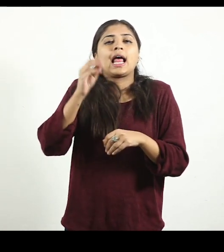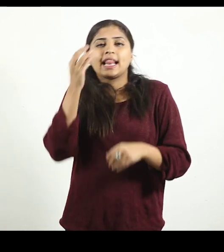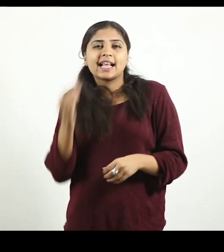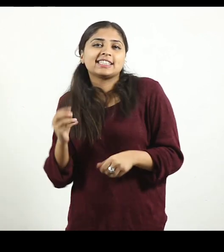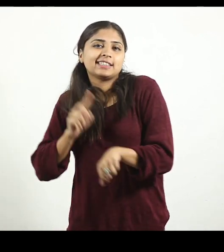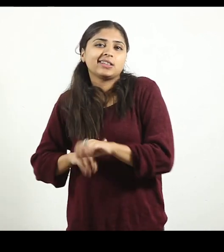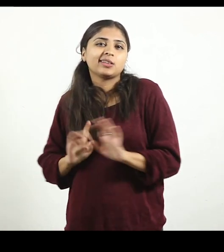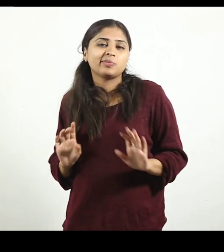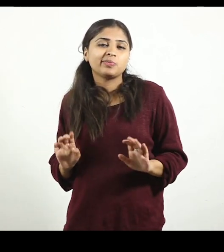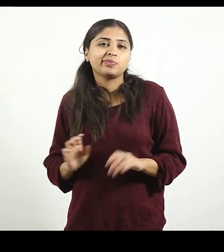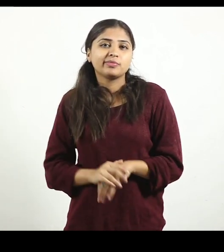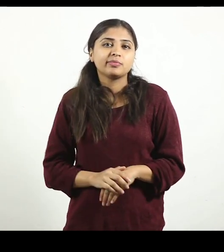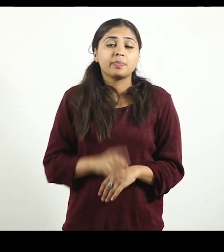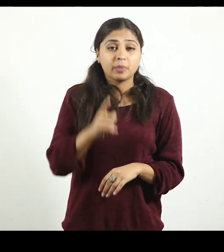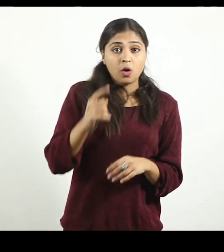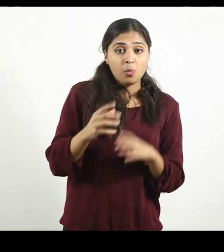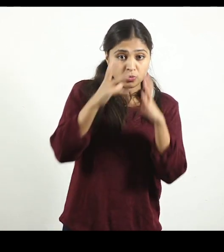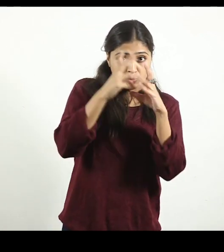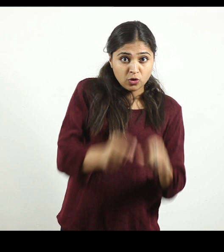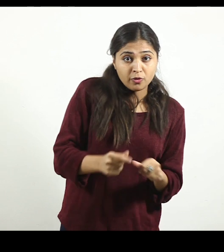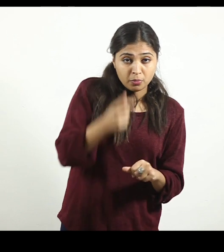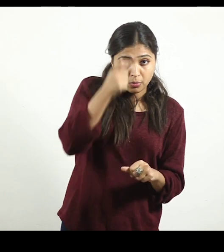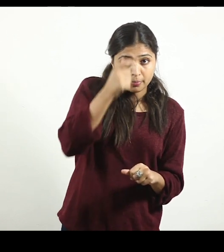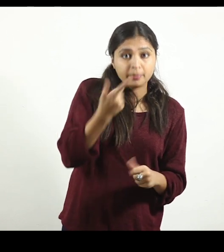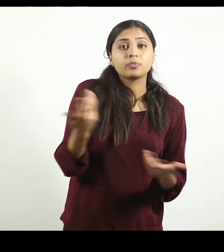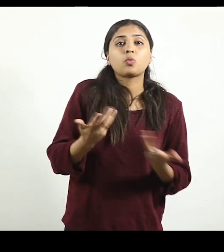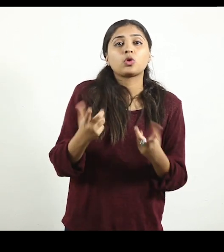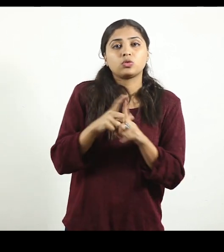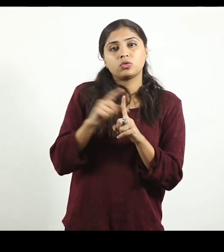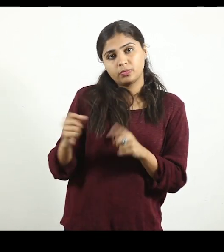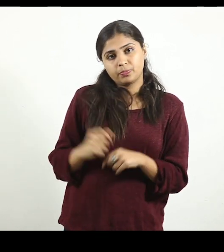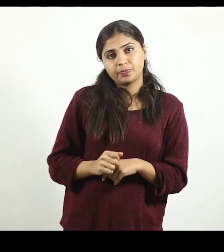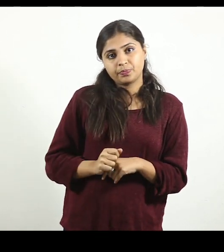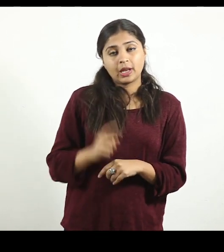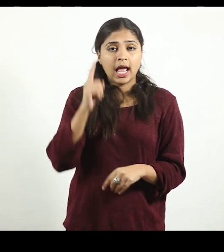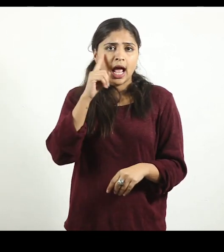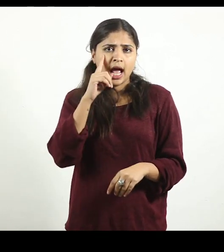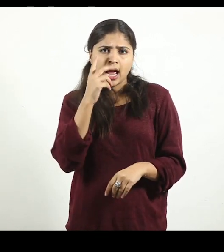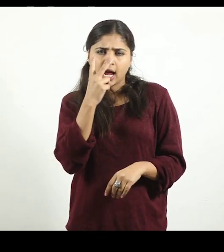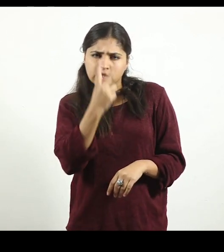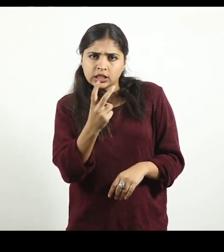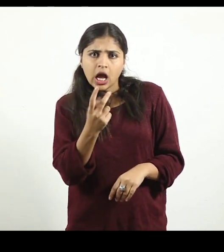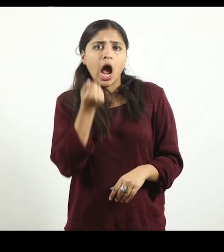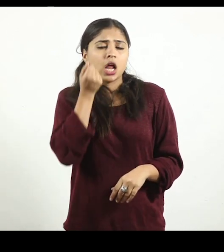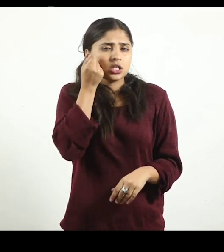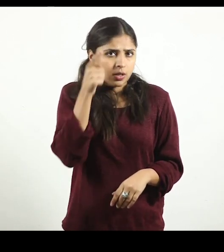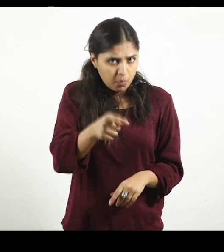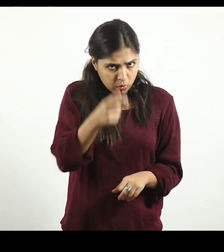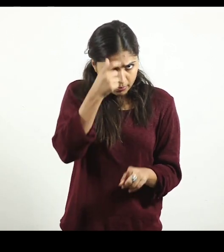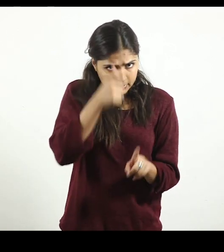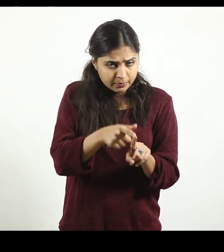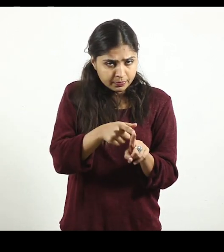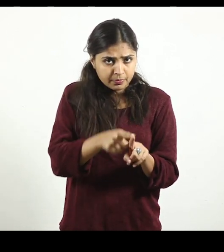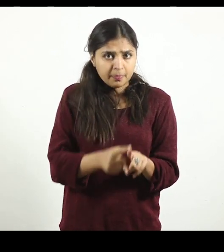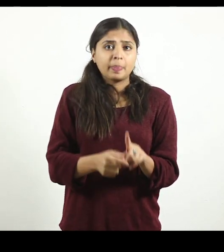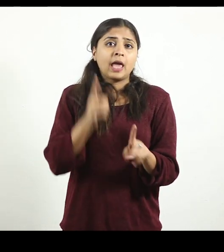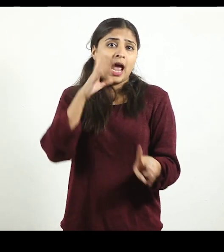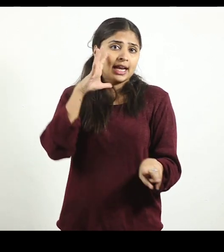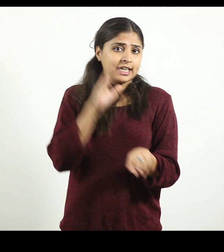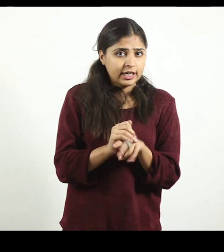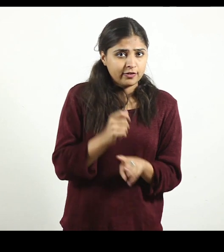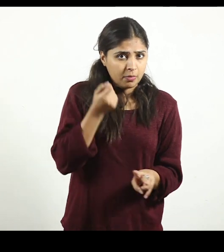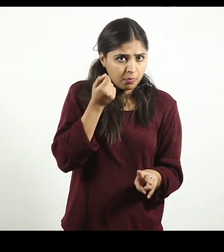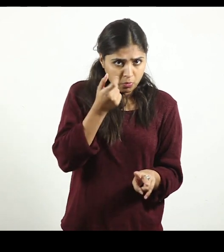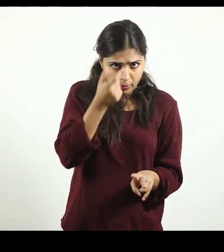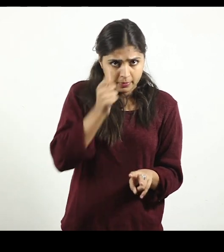following. Recognize that there is a problem. Identify the problem. Generate alternative solutions.